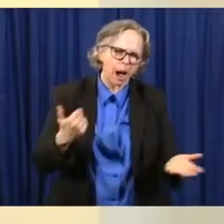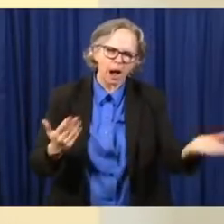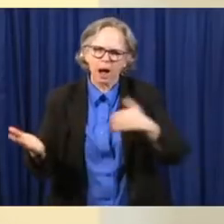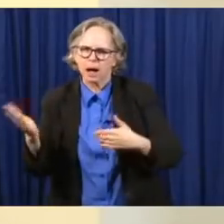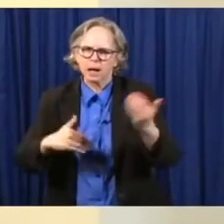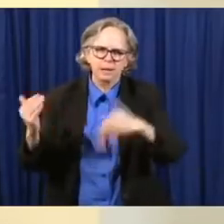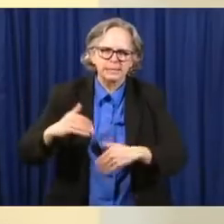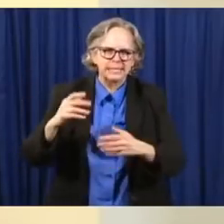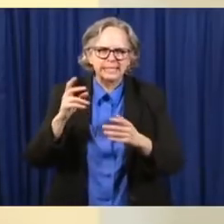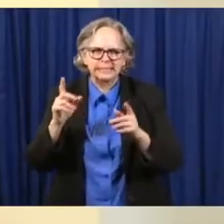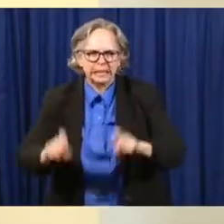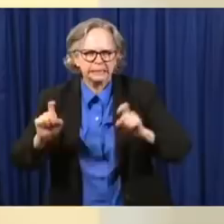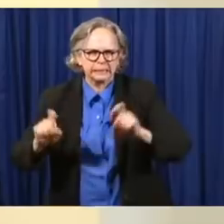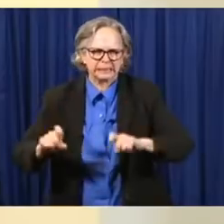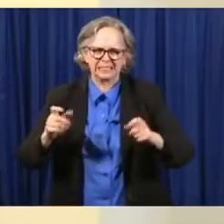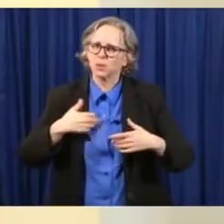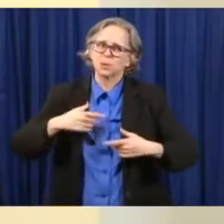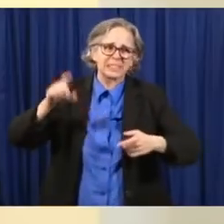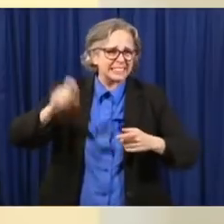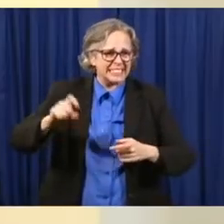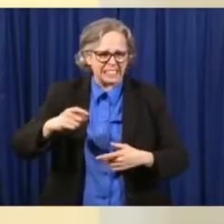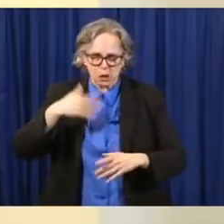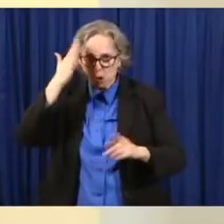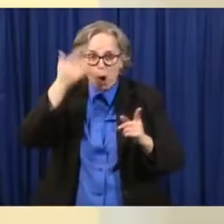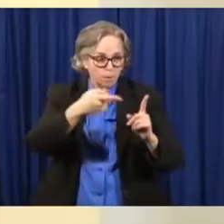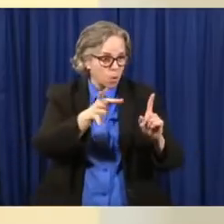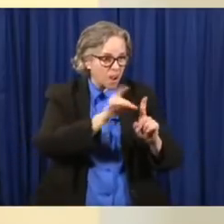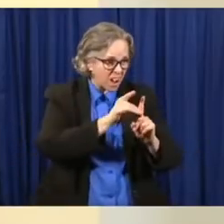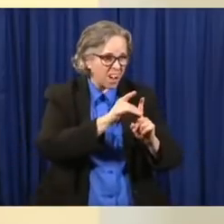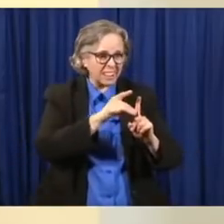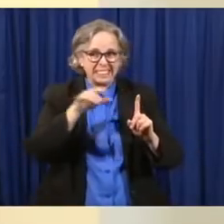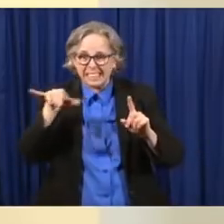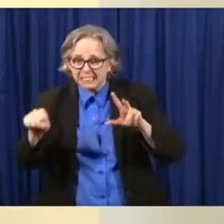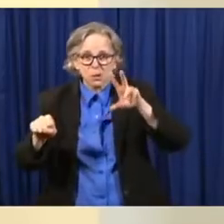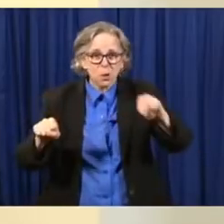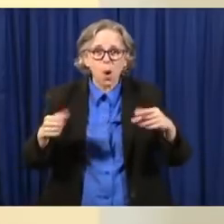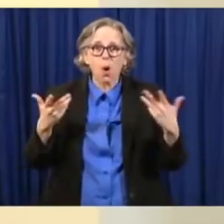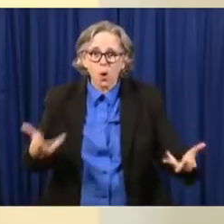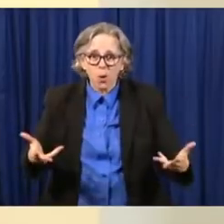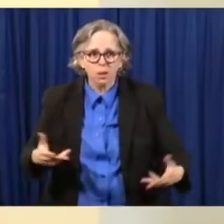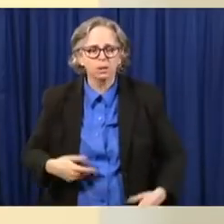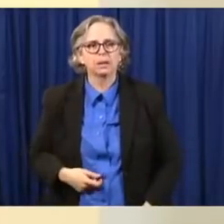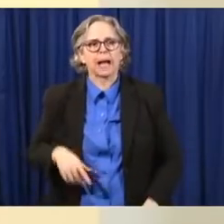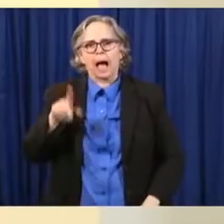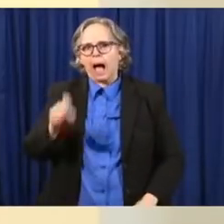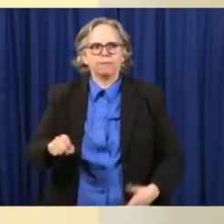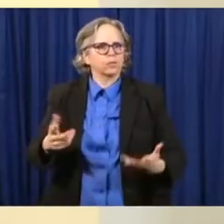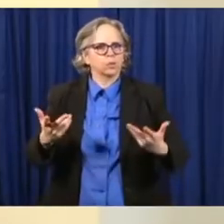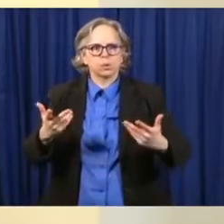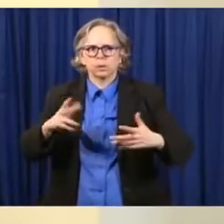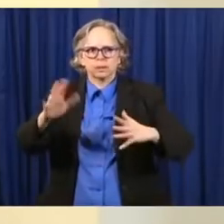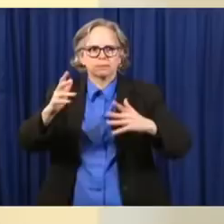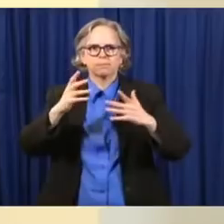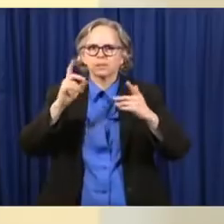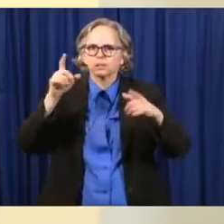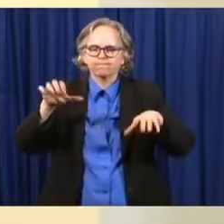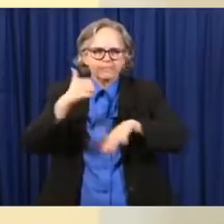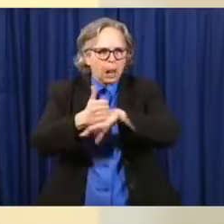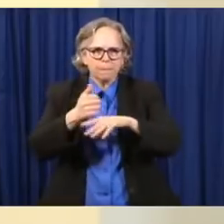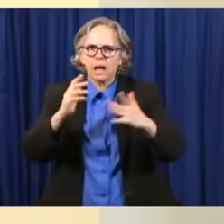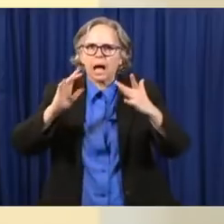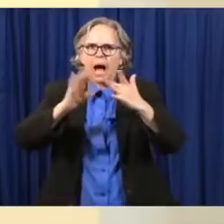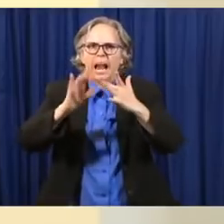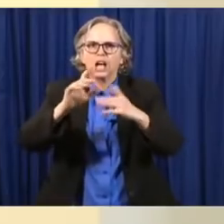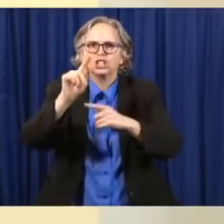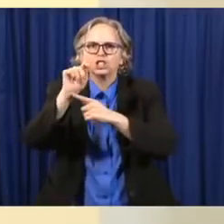it. And then you have to do contact tracing, which means, again, those disease detectives who talk to you when you're